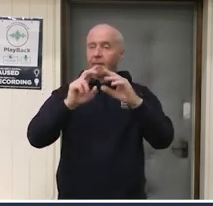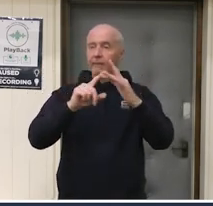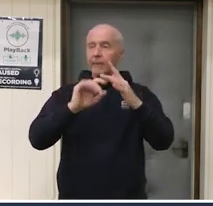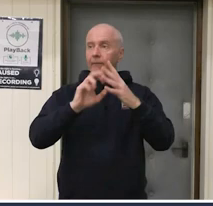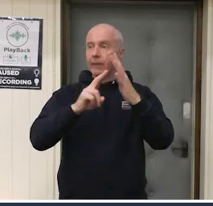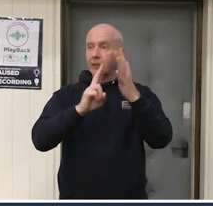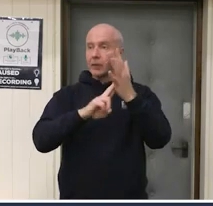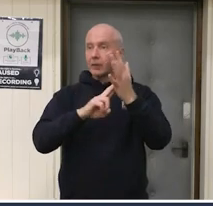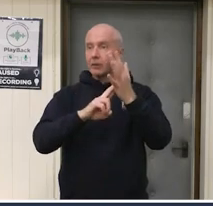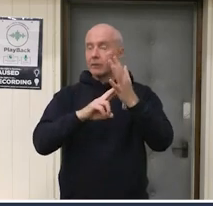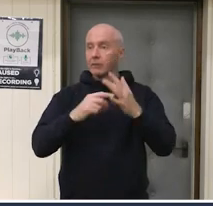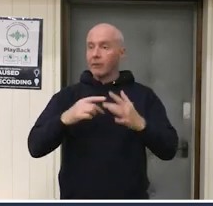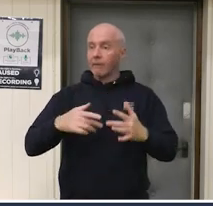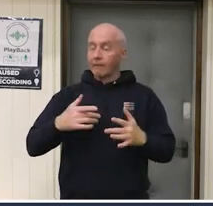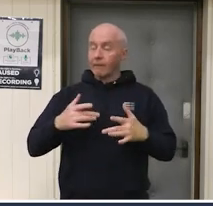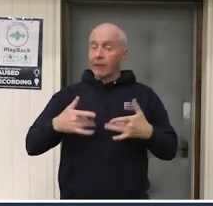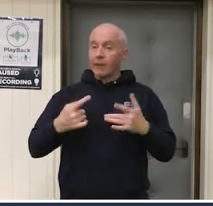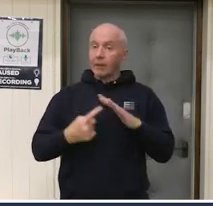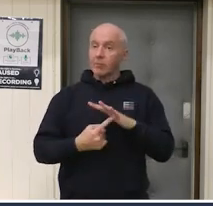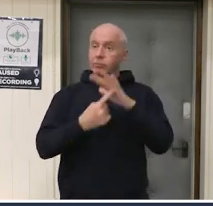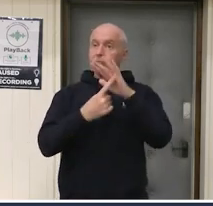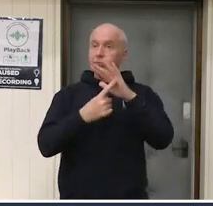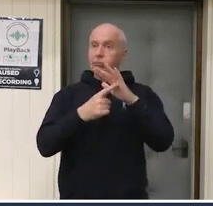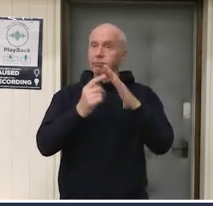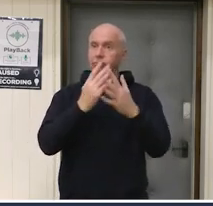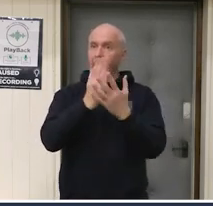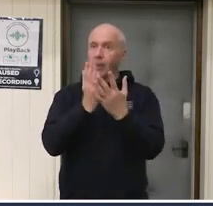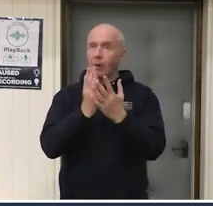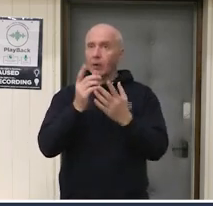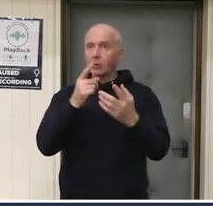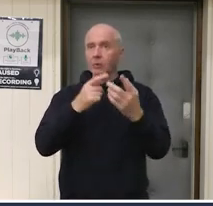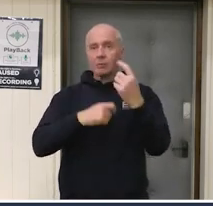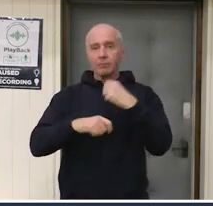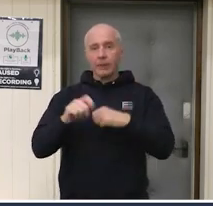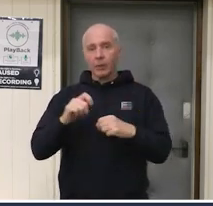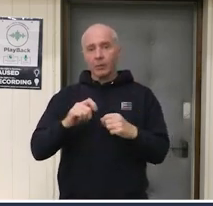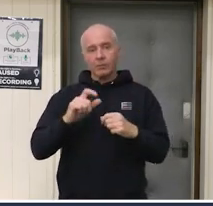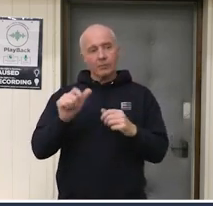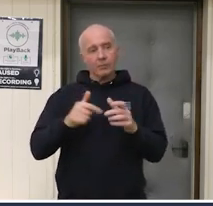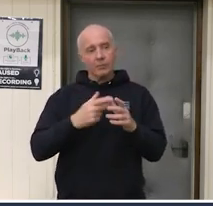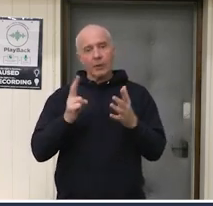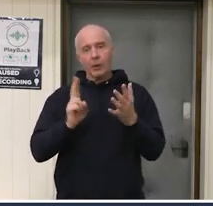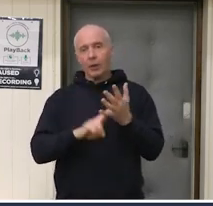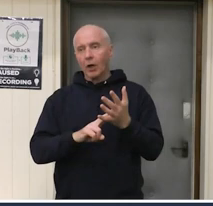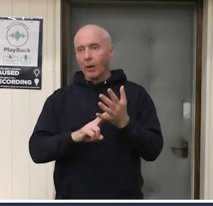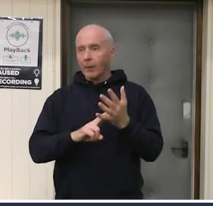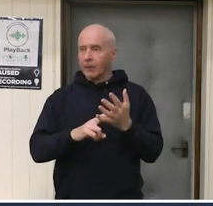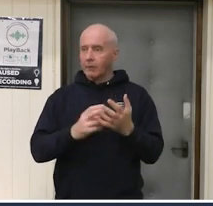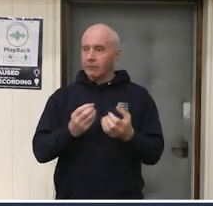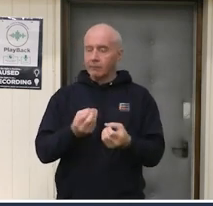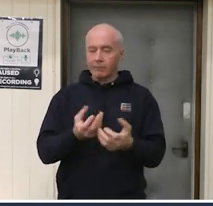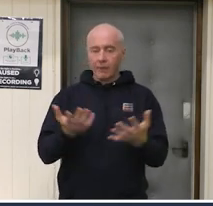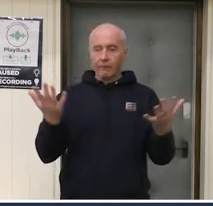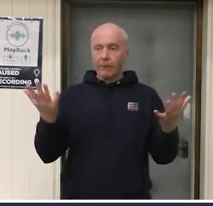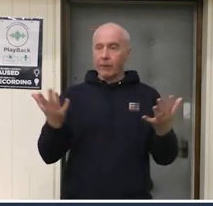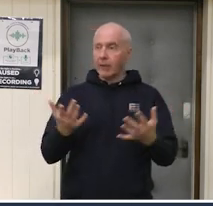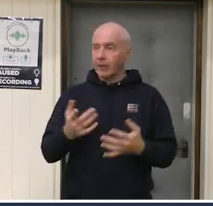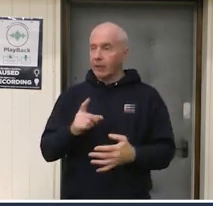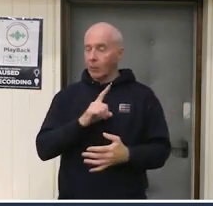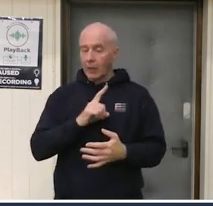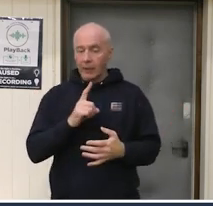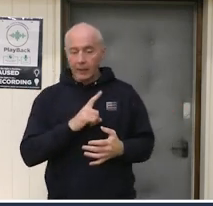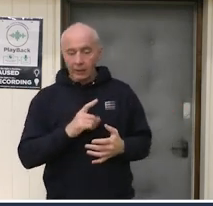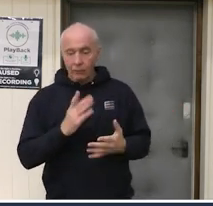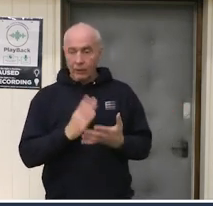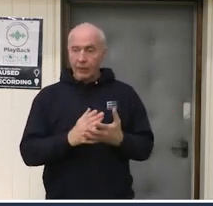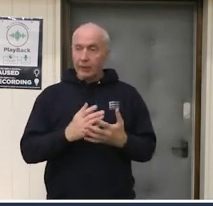it's an incredibly important part of going carbon free, because we don't have fusion, right? This is why I'm standing here talking to you about it, because it's a